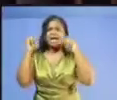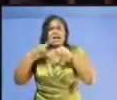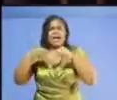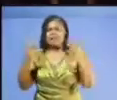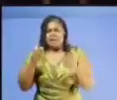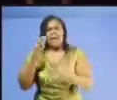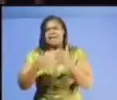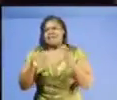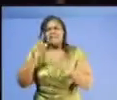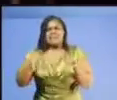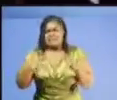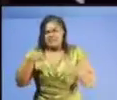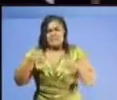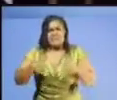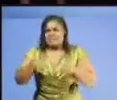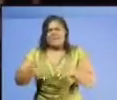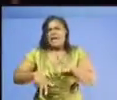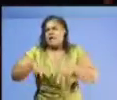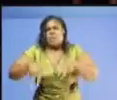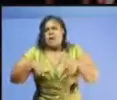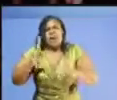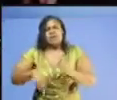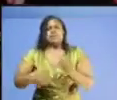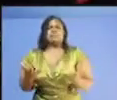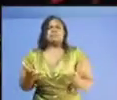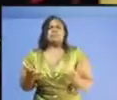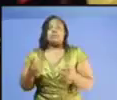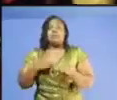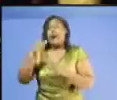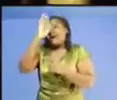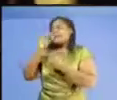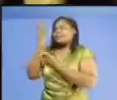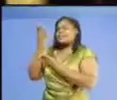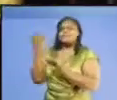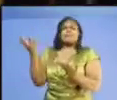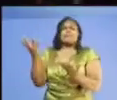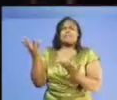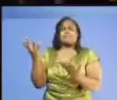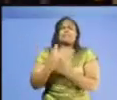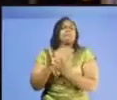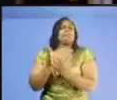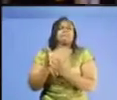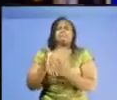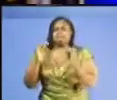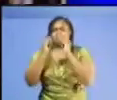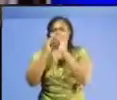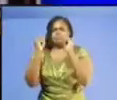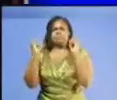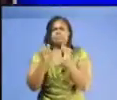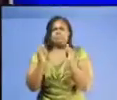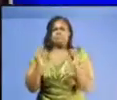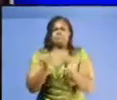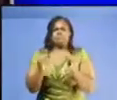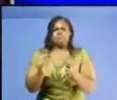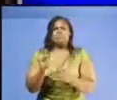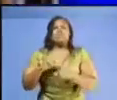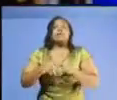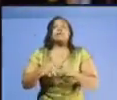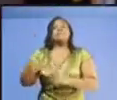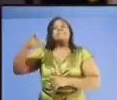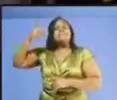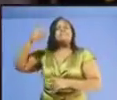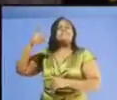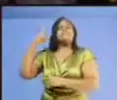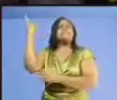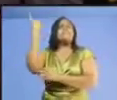that can't touch, and feet that can't walk. Because a God like that is accommodative to all our stuff. But David said, the